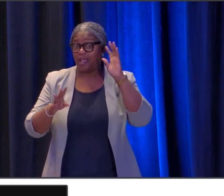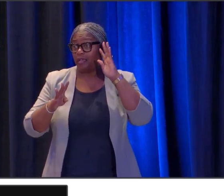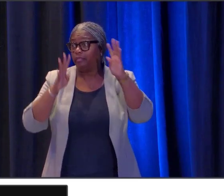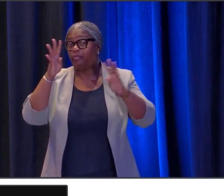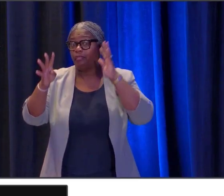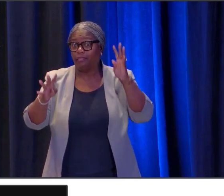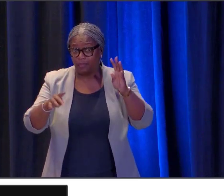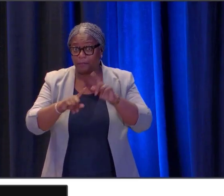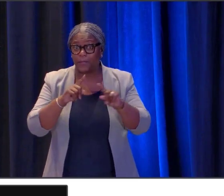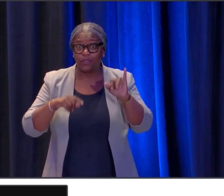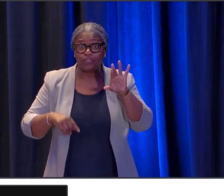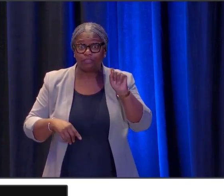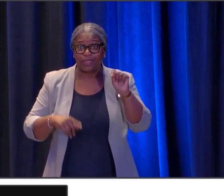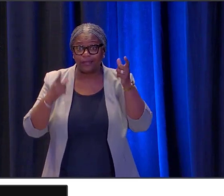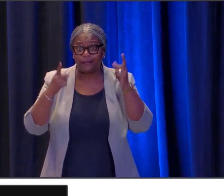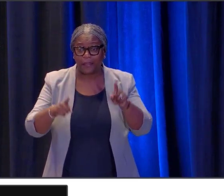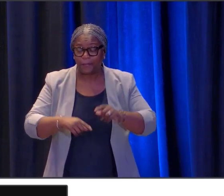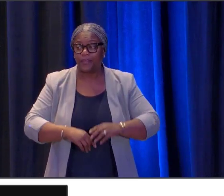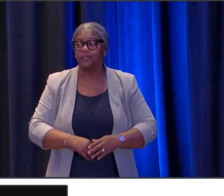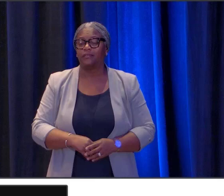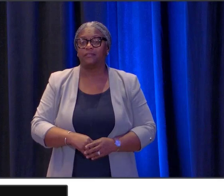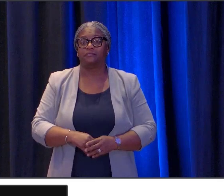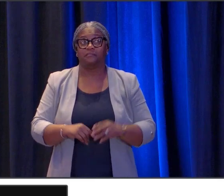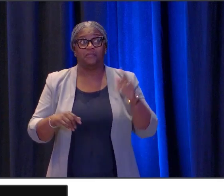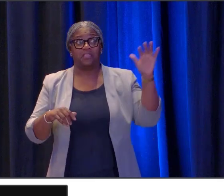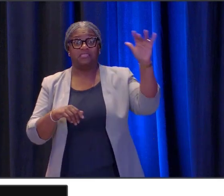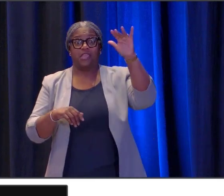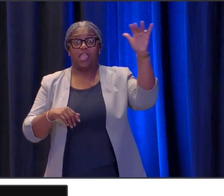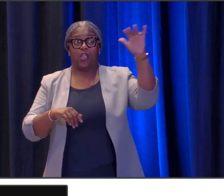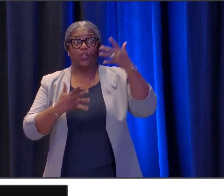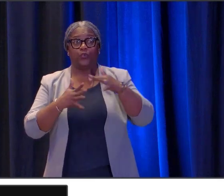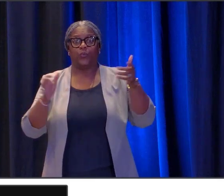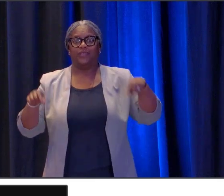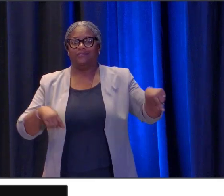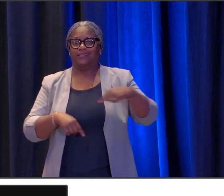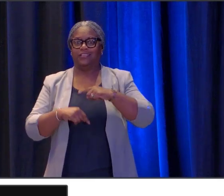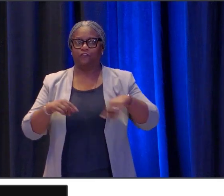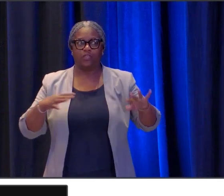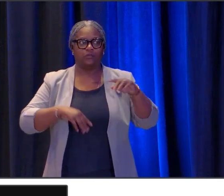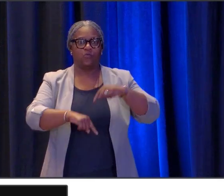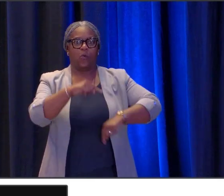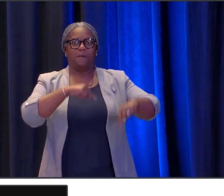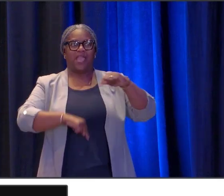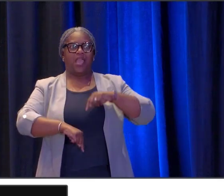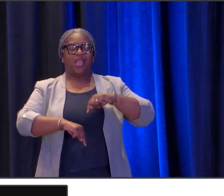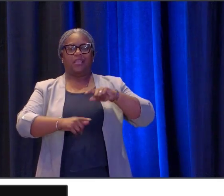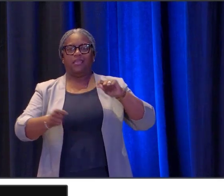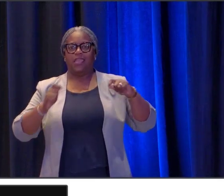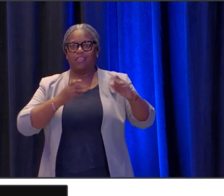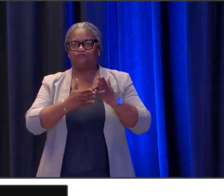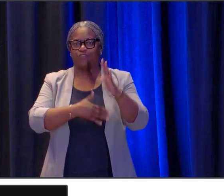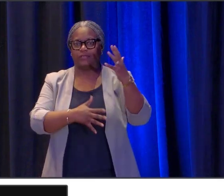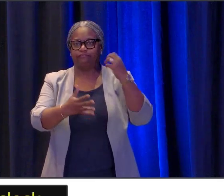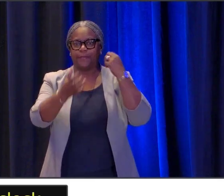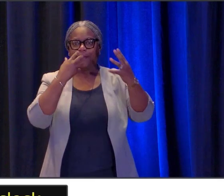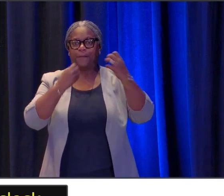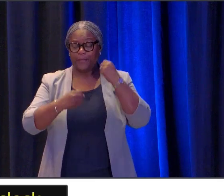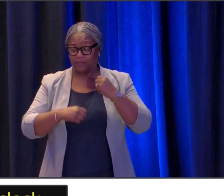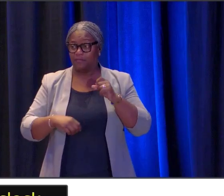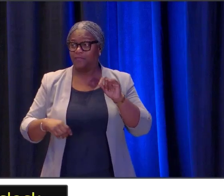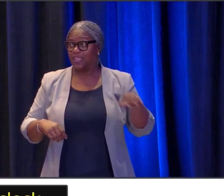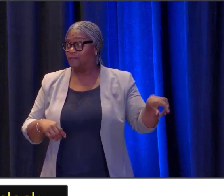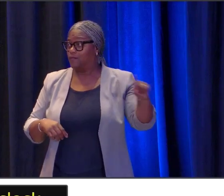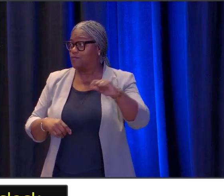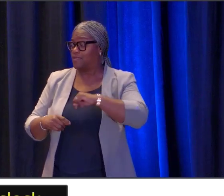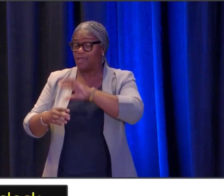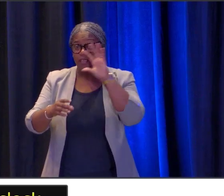They are doing things to turn the clock back. And if we're not engaged, if